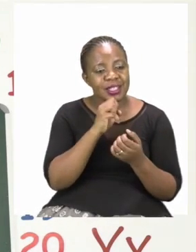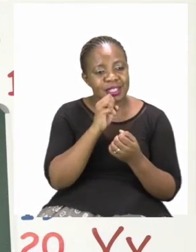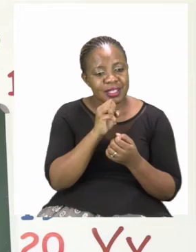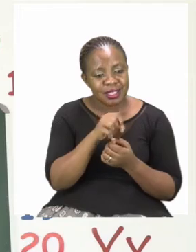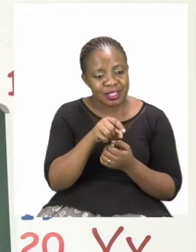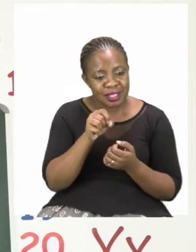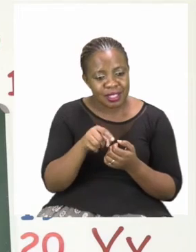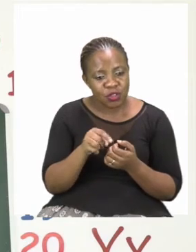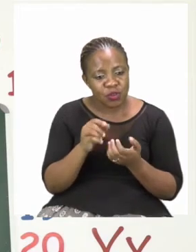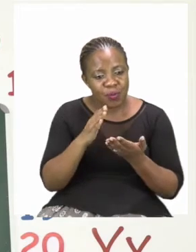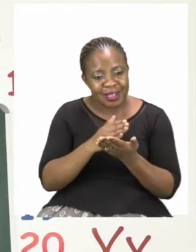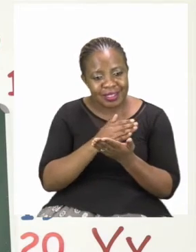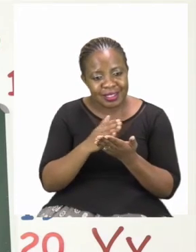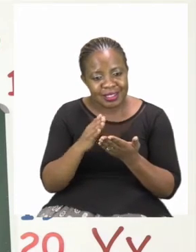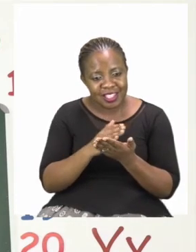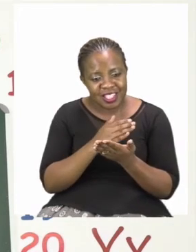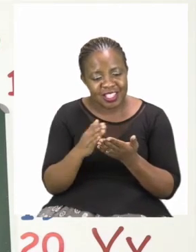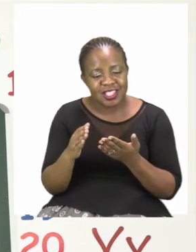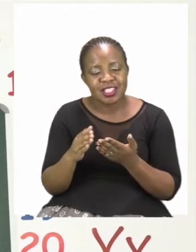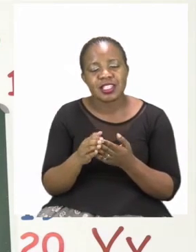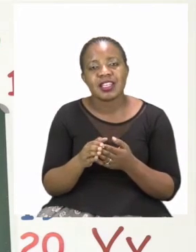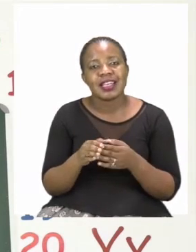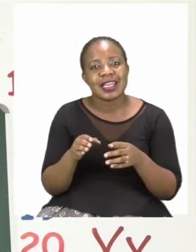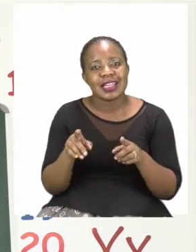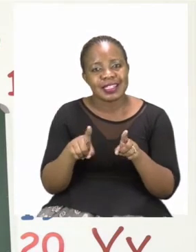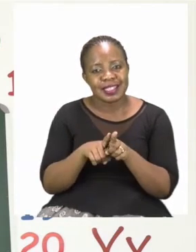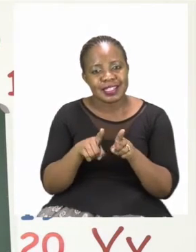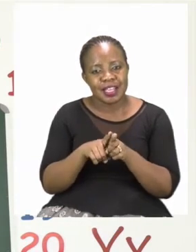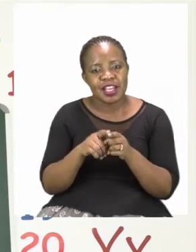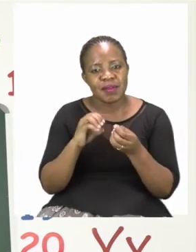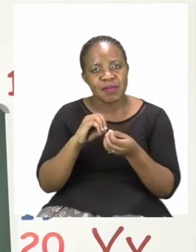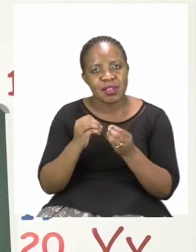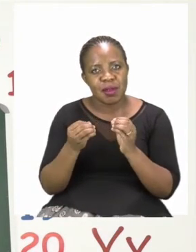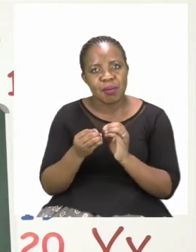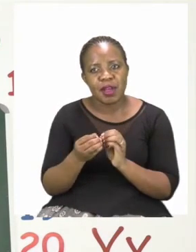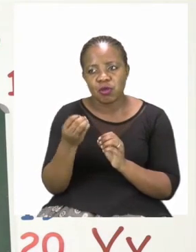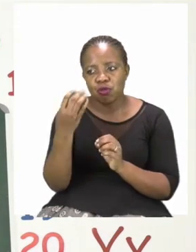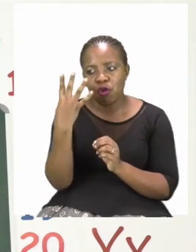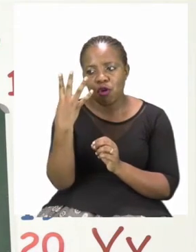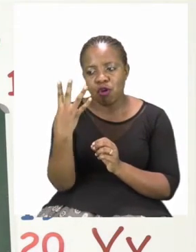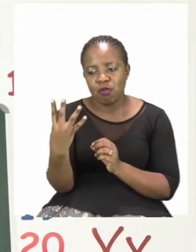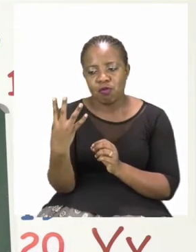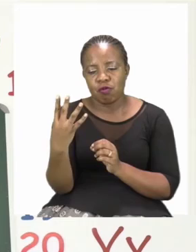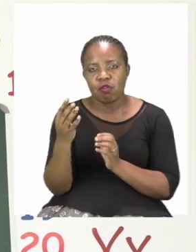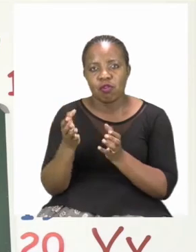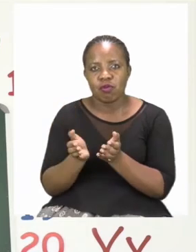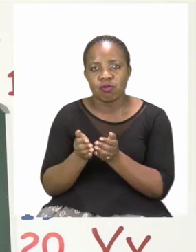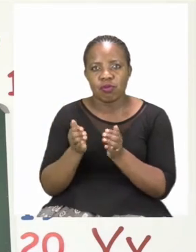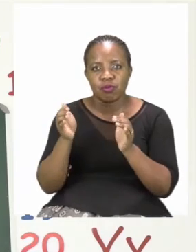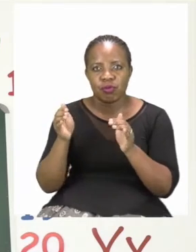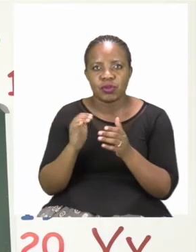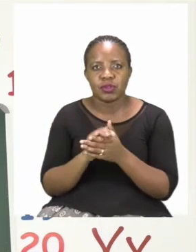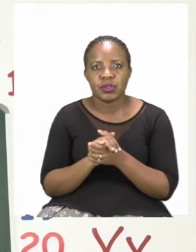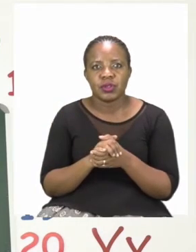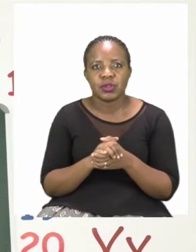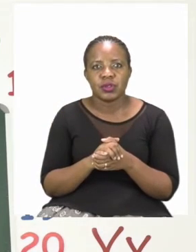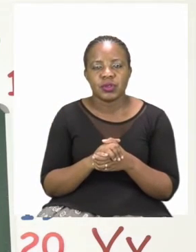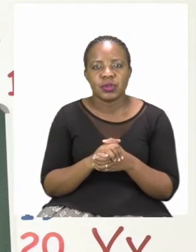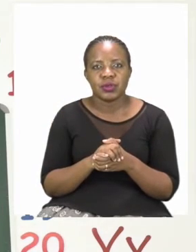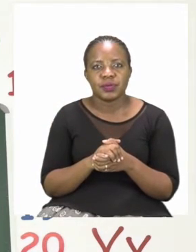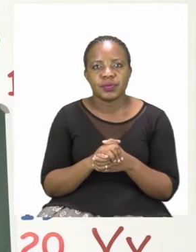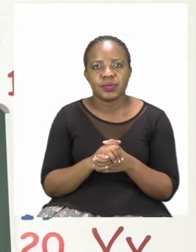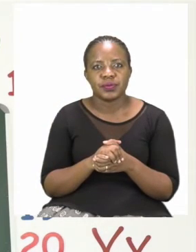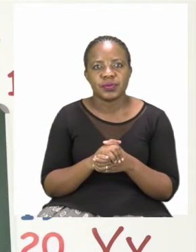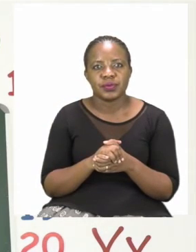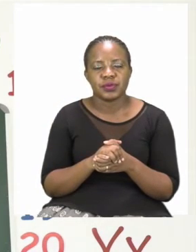pots. So, we are going to take one seed and put it in a pot. After that, we